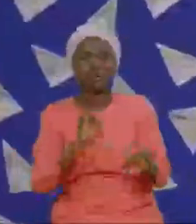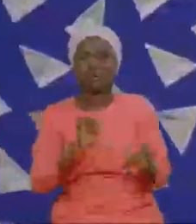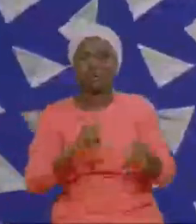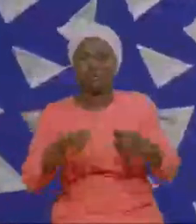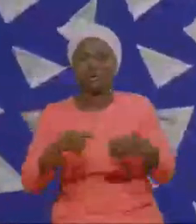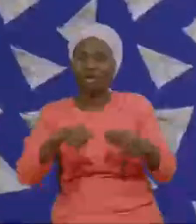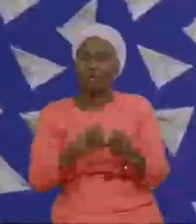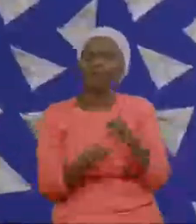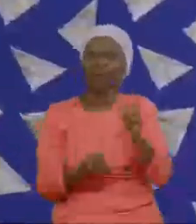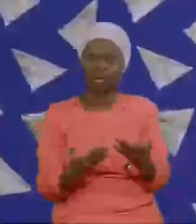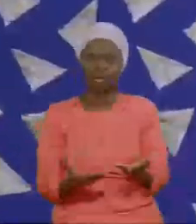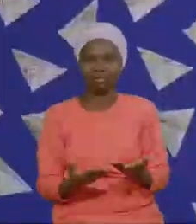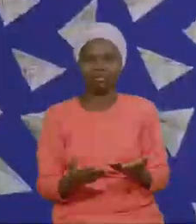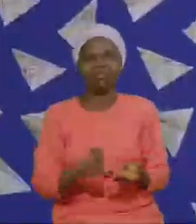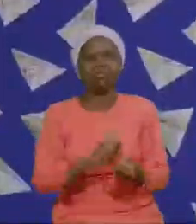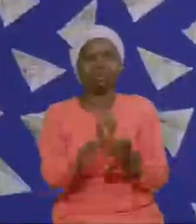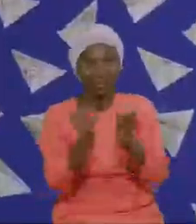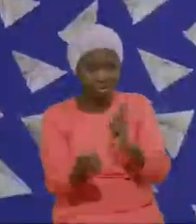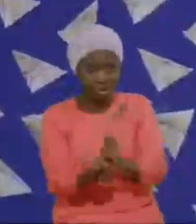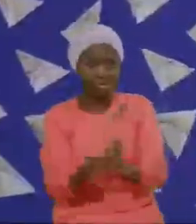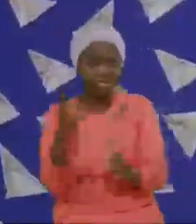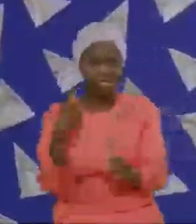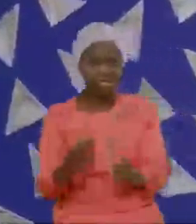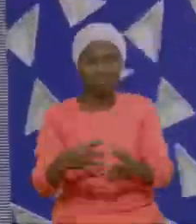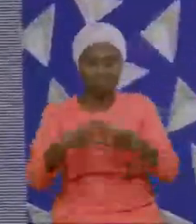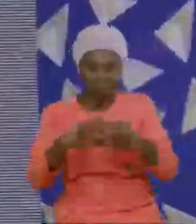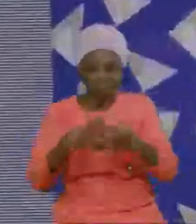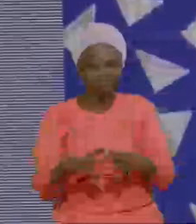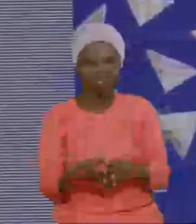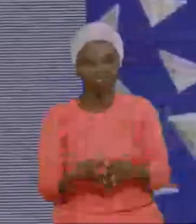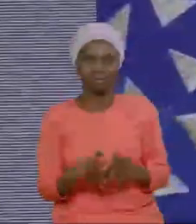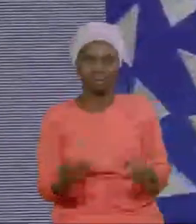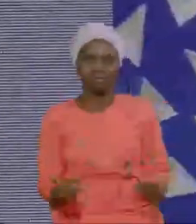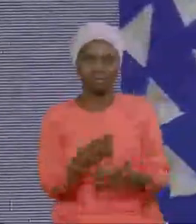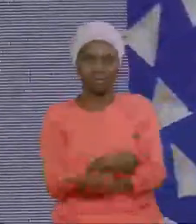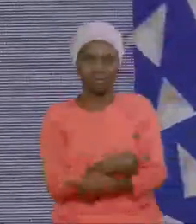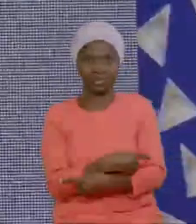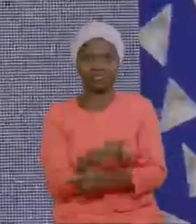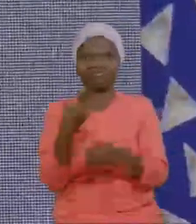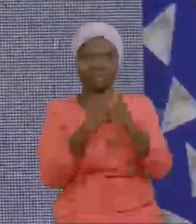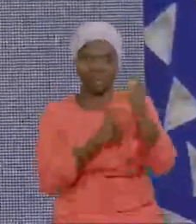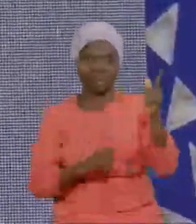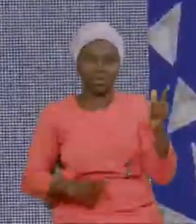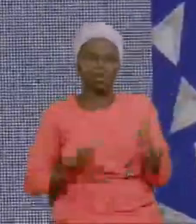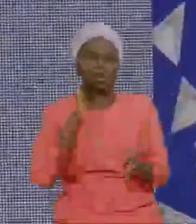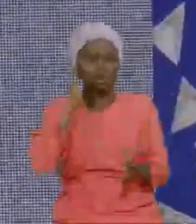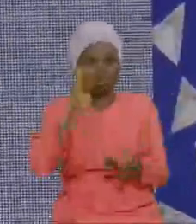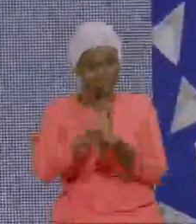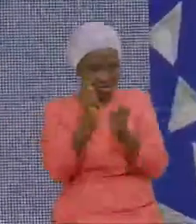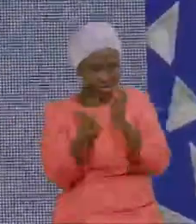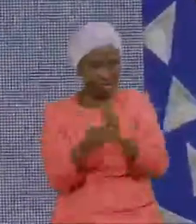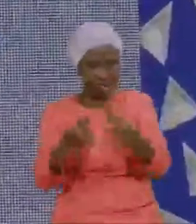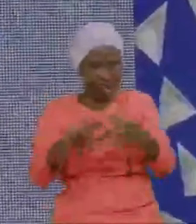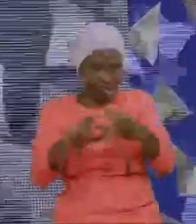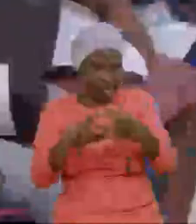Change the engine. Today, the Lord will change the